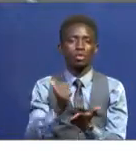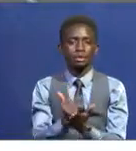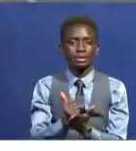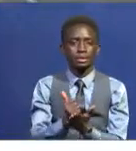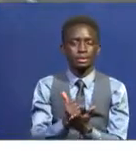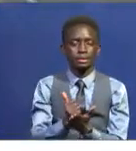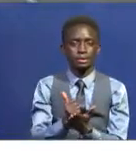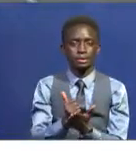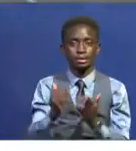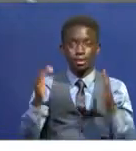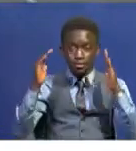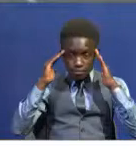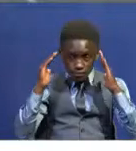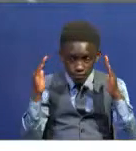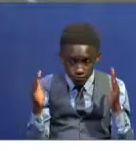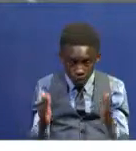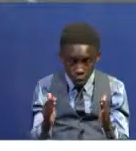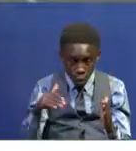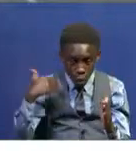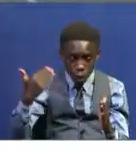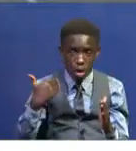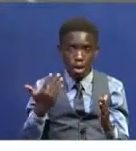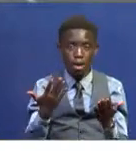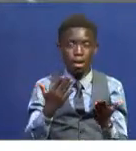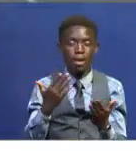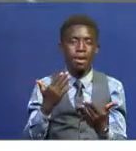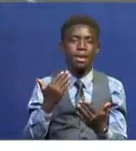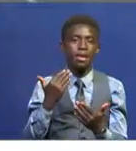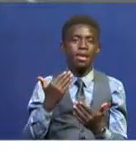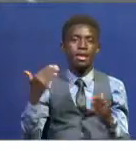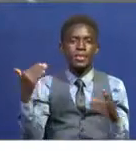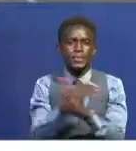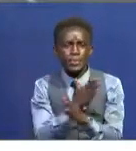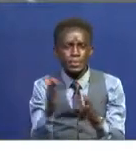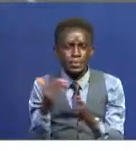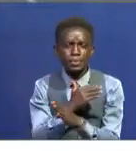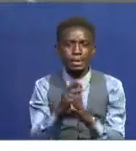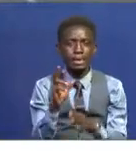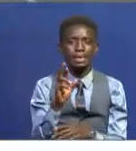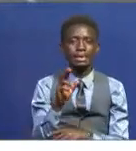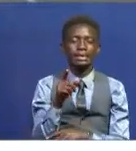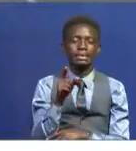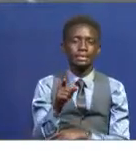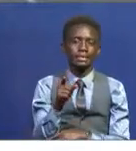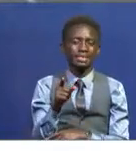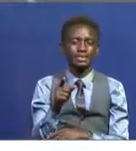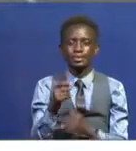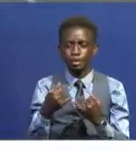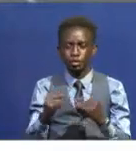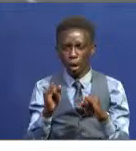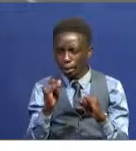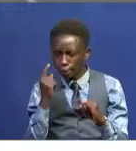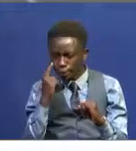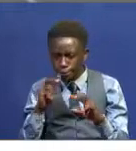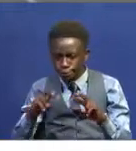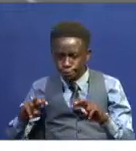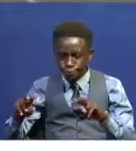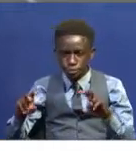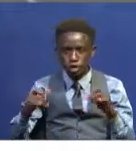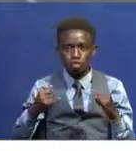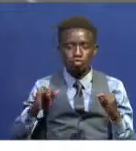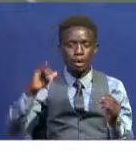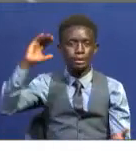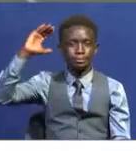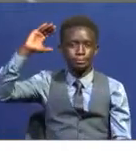fraud, the fraud risk that we are trying to minimize to an acceptably